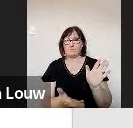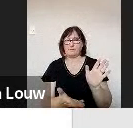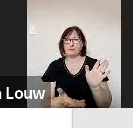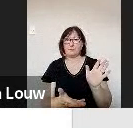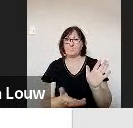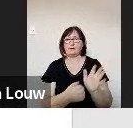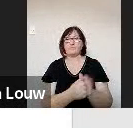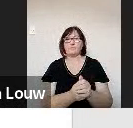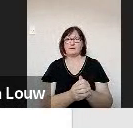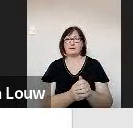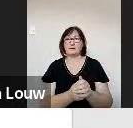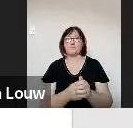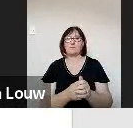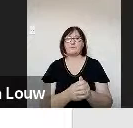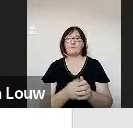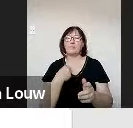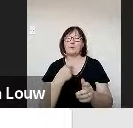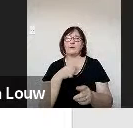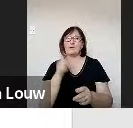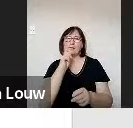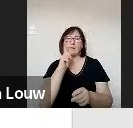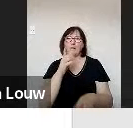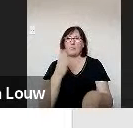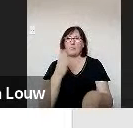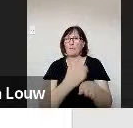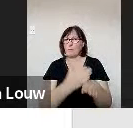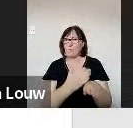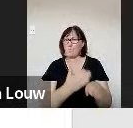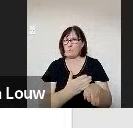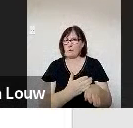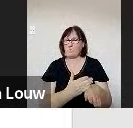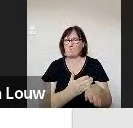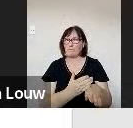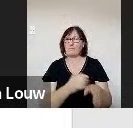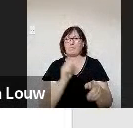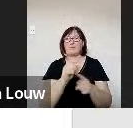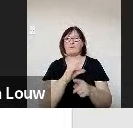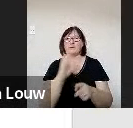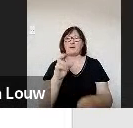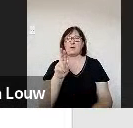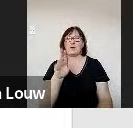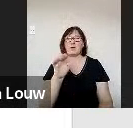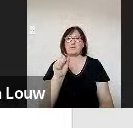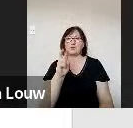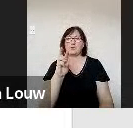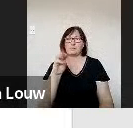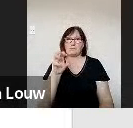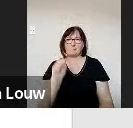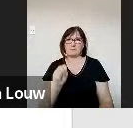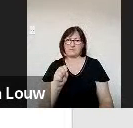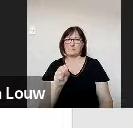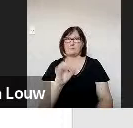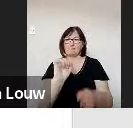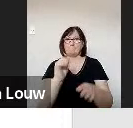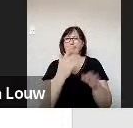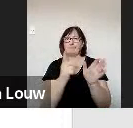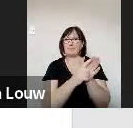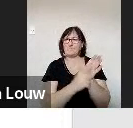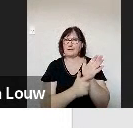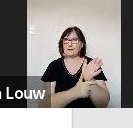our daily work, with the Customs and Excise Act being the primary legislation.